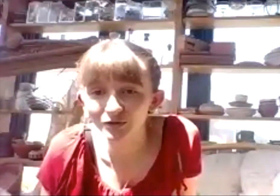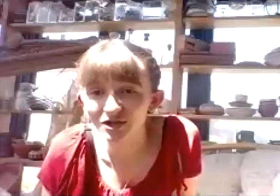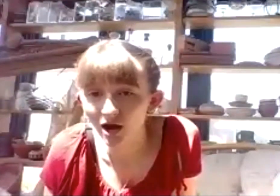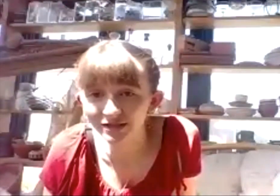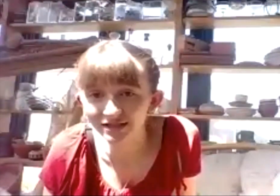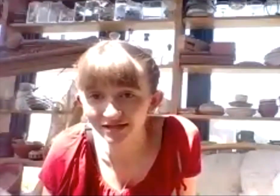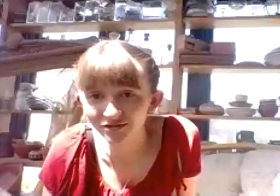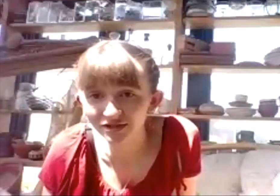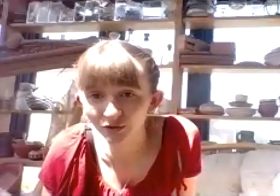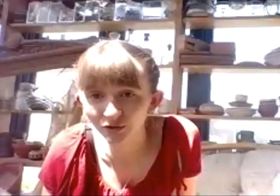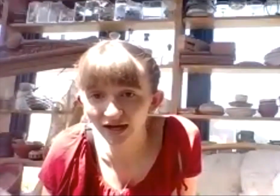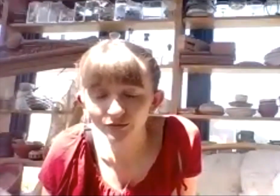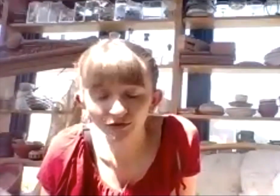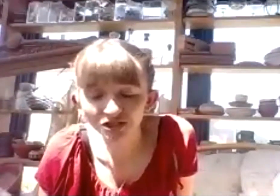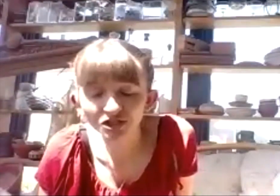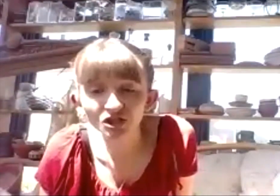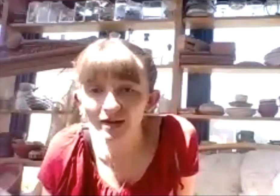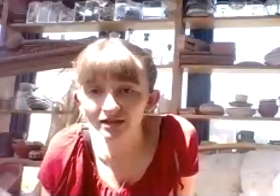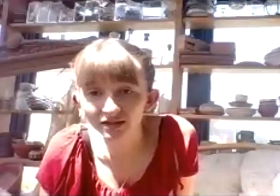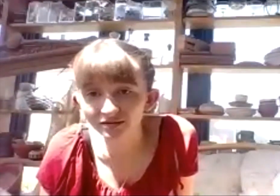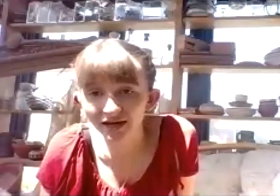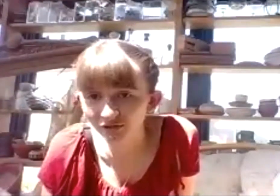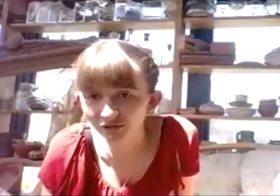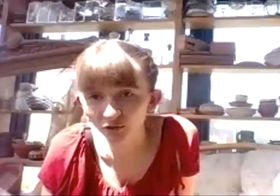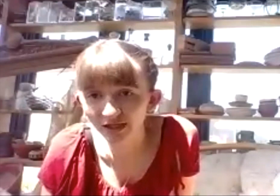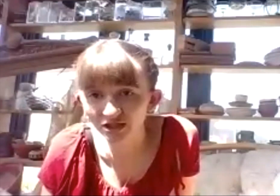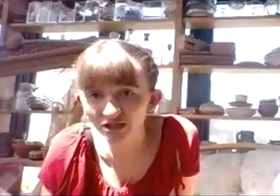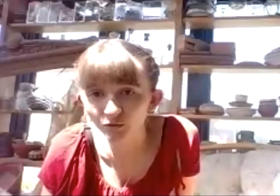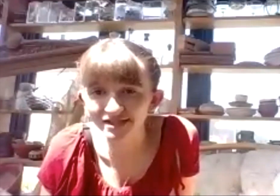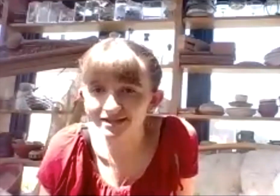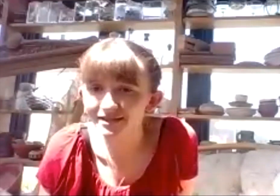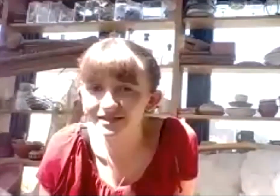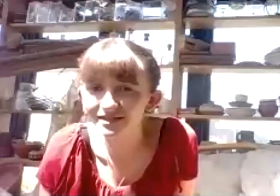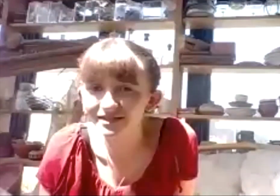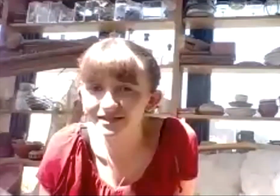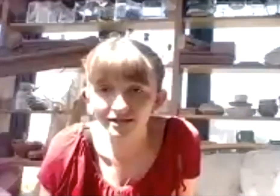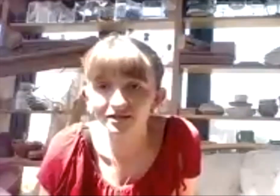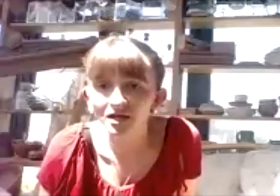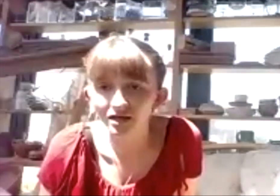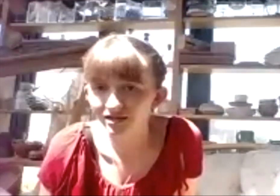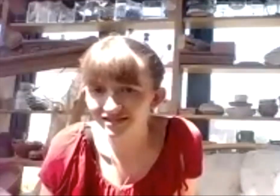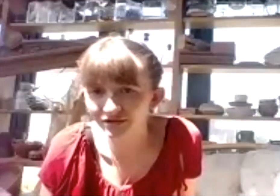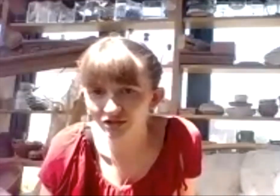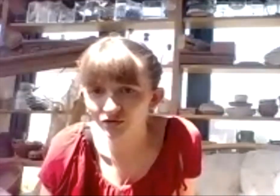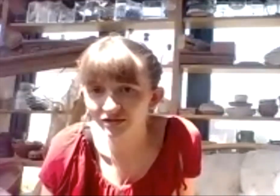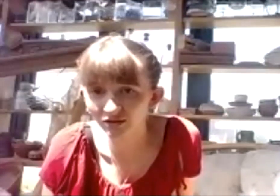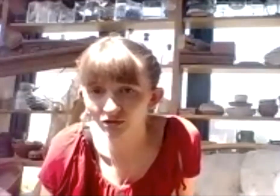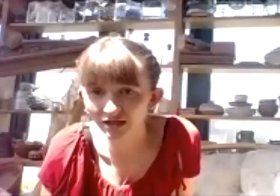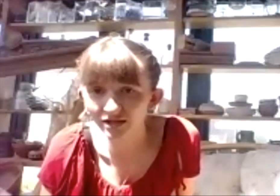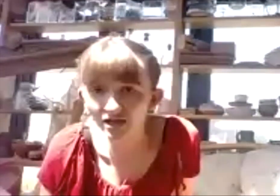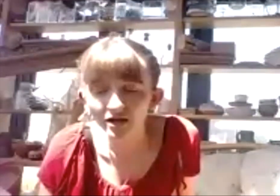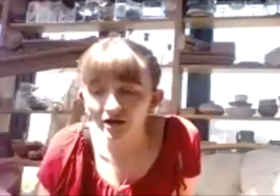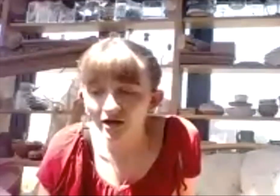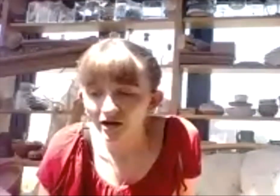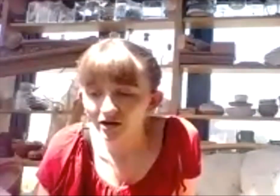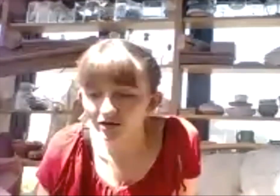the most common dinosaurs that we find so many in the Hell Creek Formation, which is in eastern Montana, South Dakota, that whole